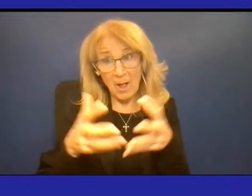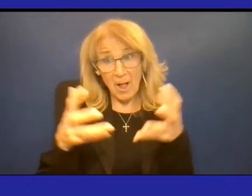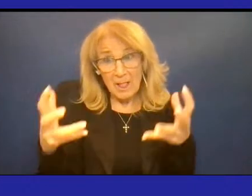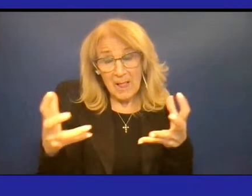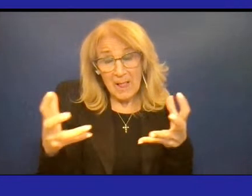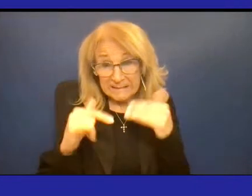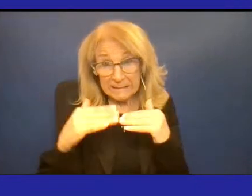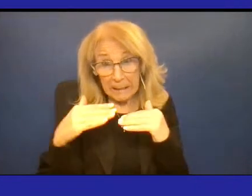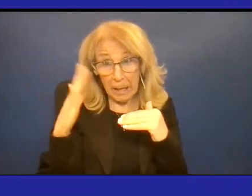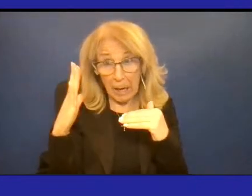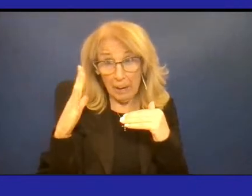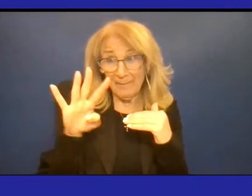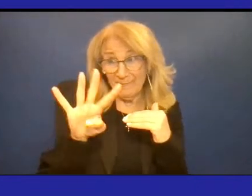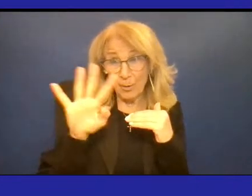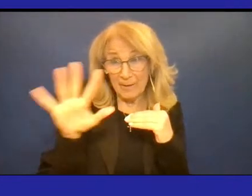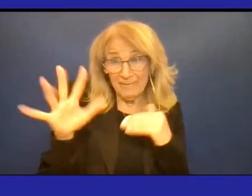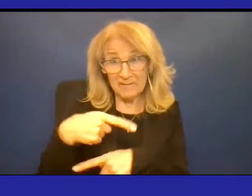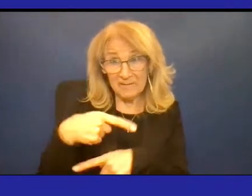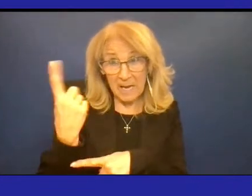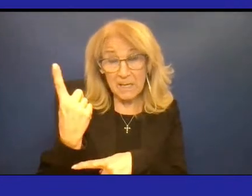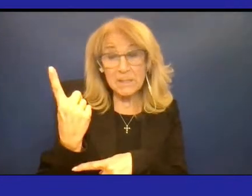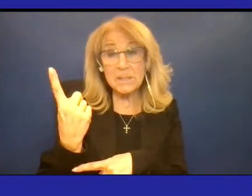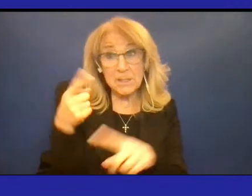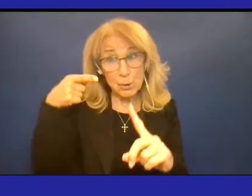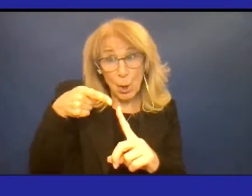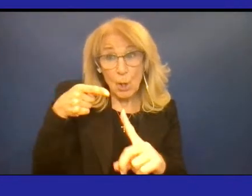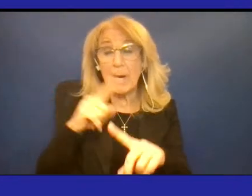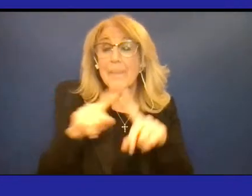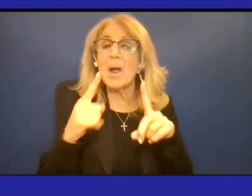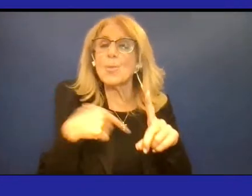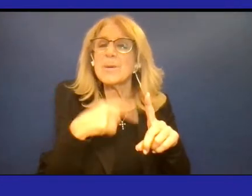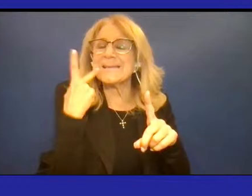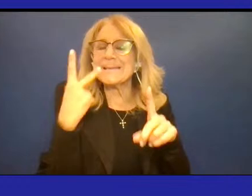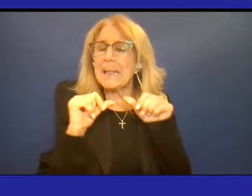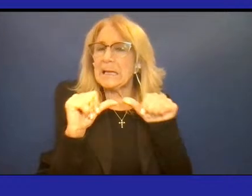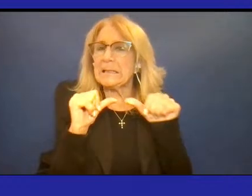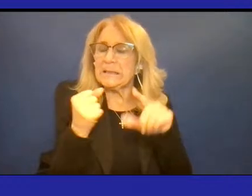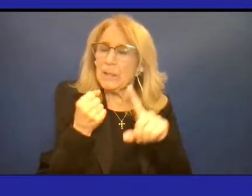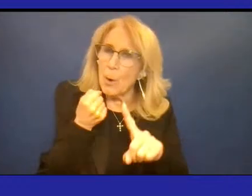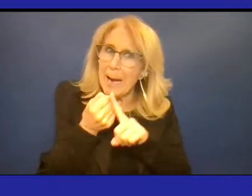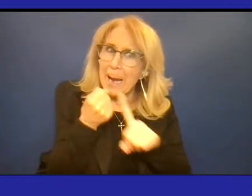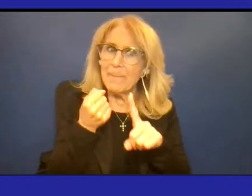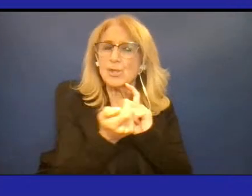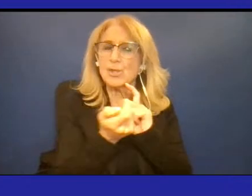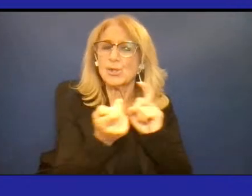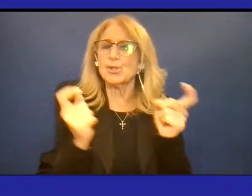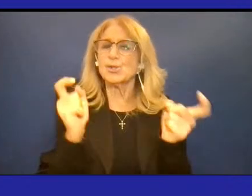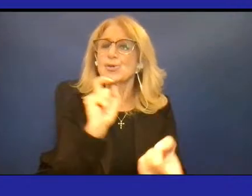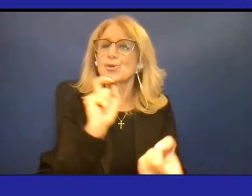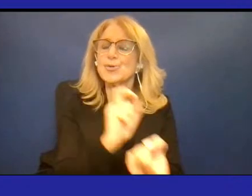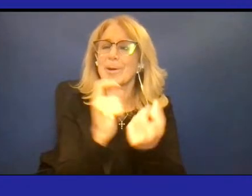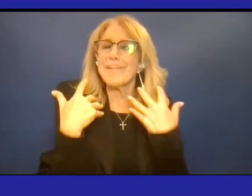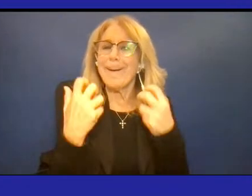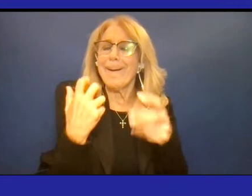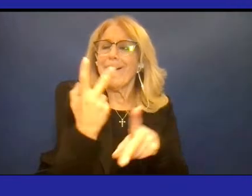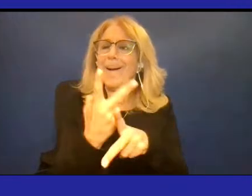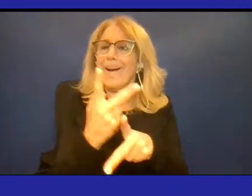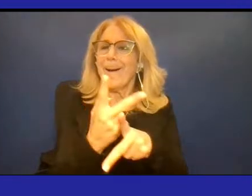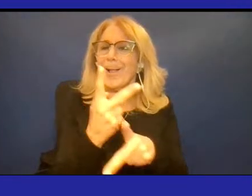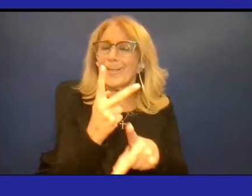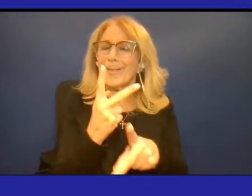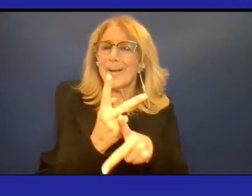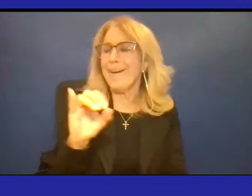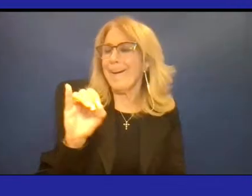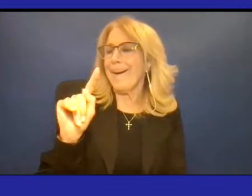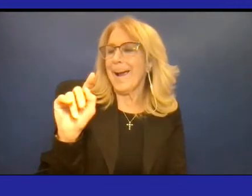45 days. What we're really seeing here is the continued impact of the Change Healthcare outage. So, you know, that sort of